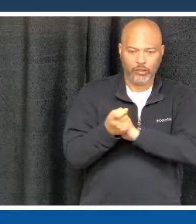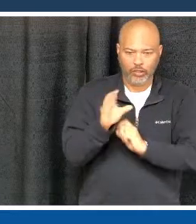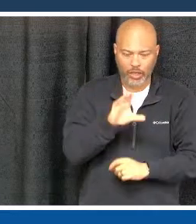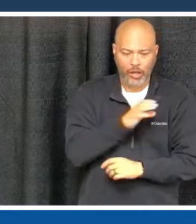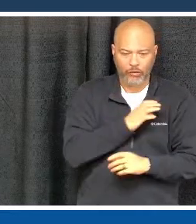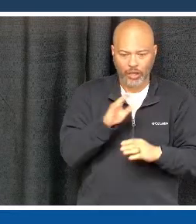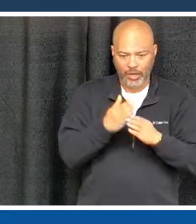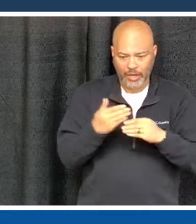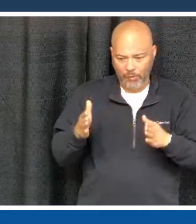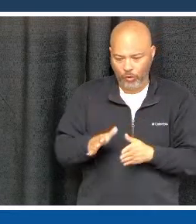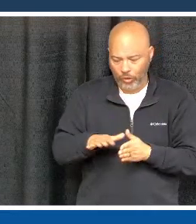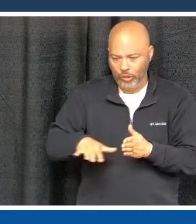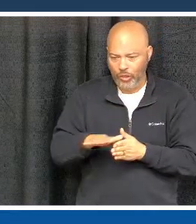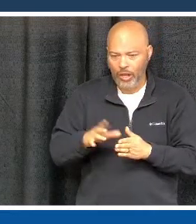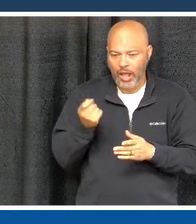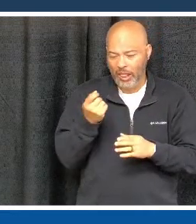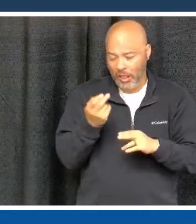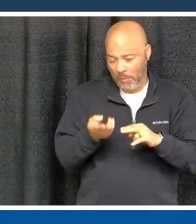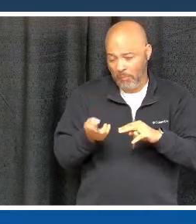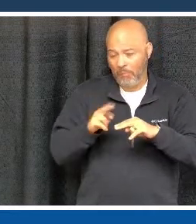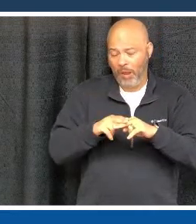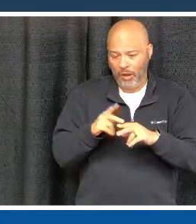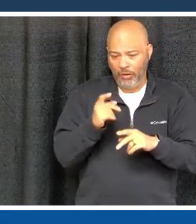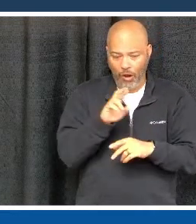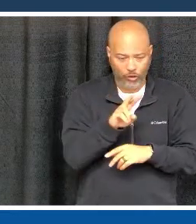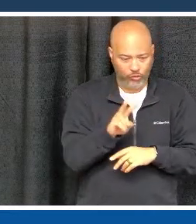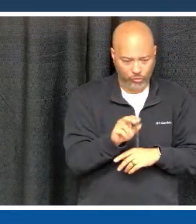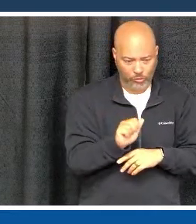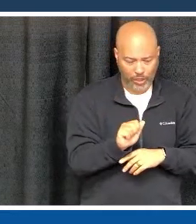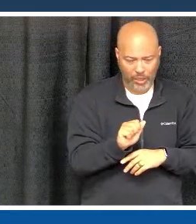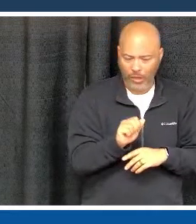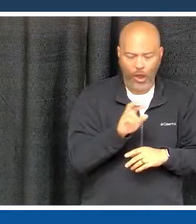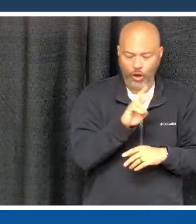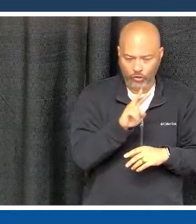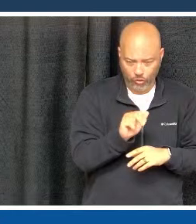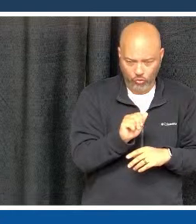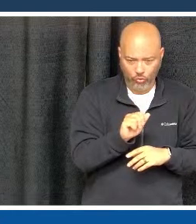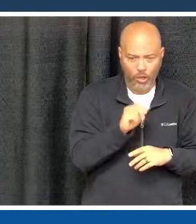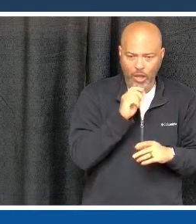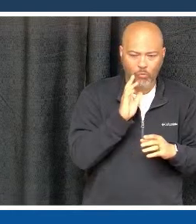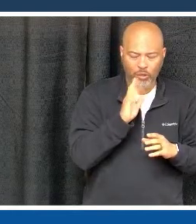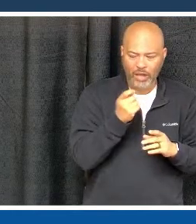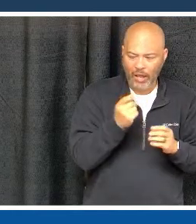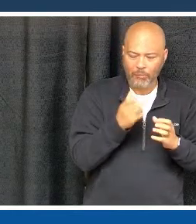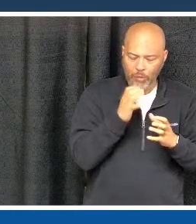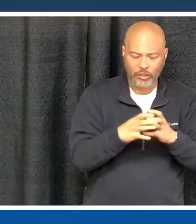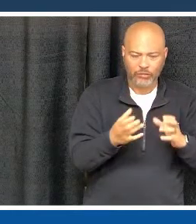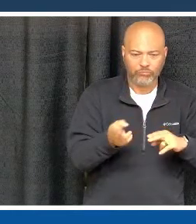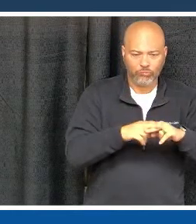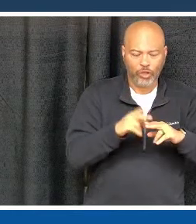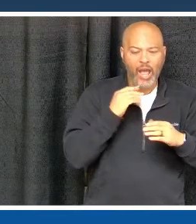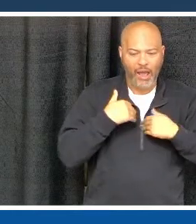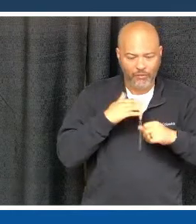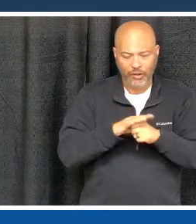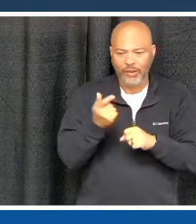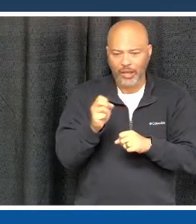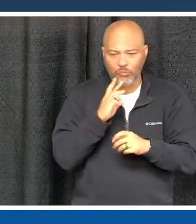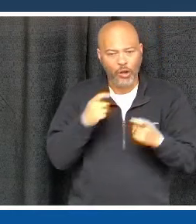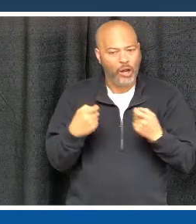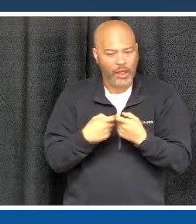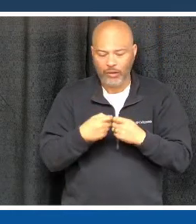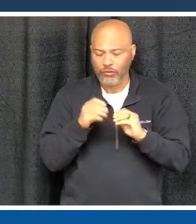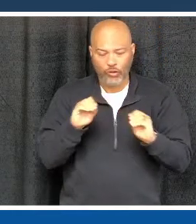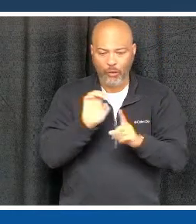and affords a minor increase in density over the R2 single-family zoning in the area. Adequate infrastructure serves the site and no